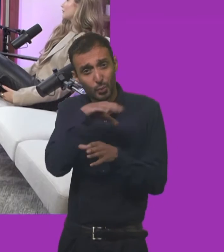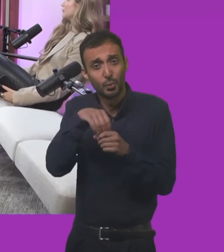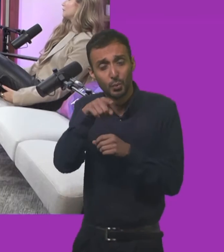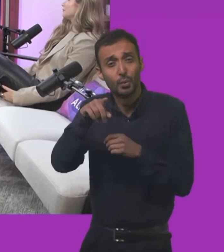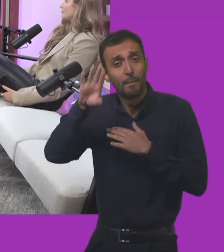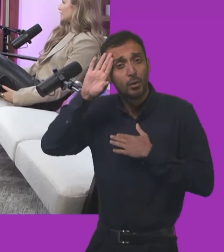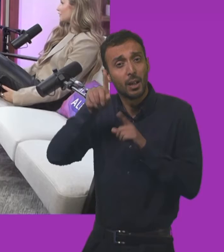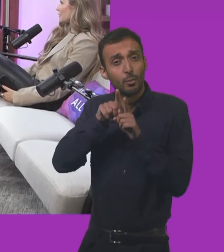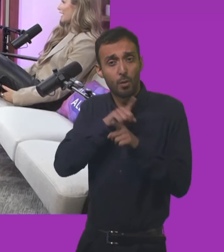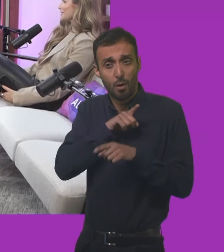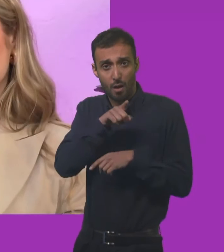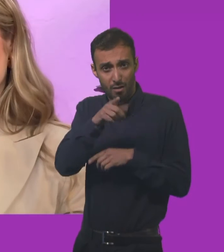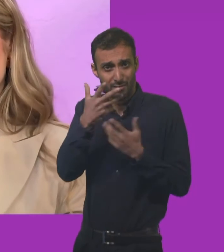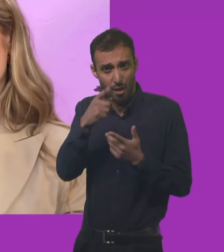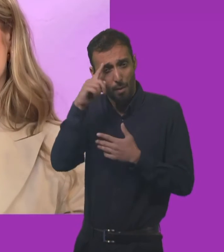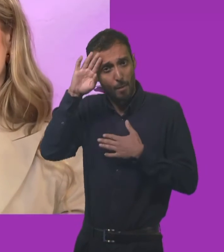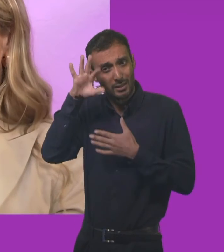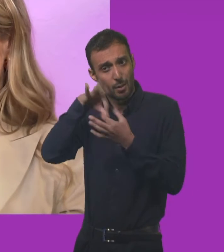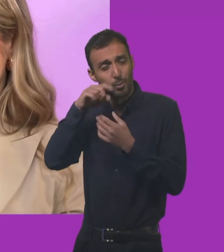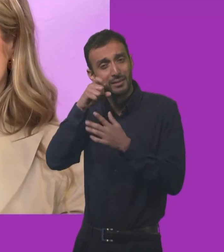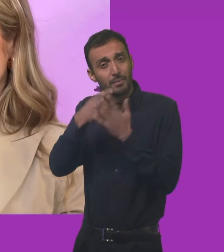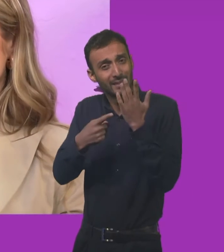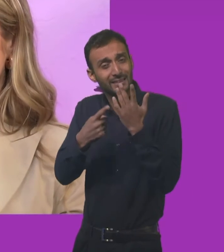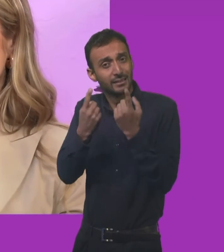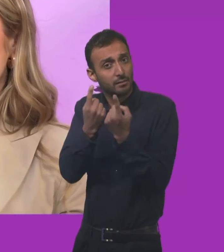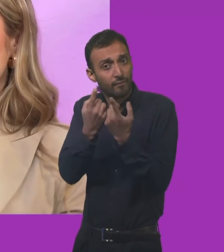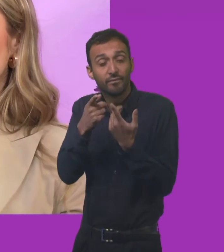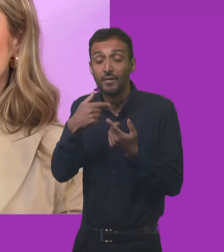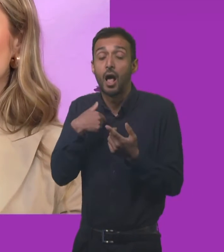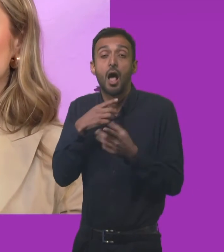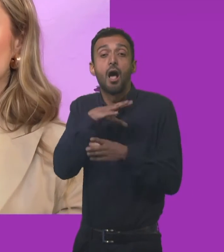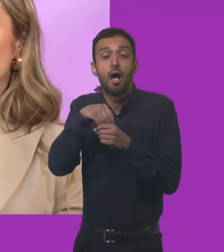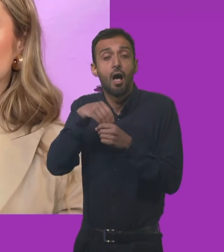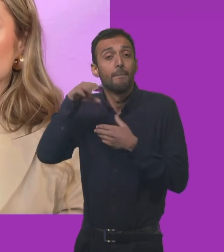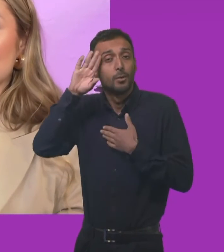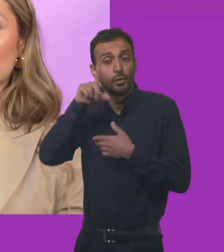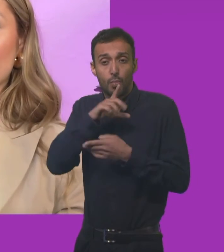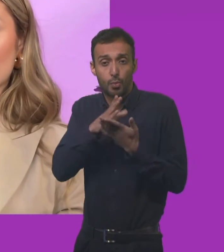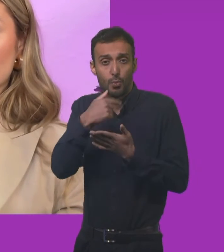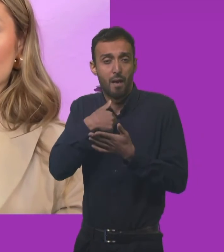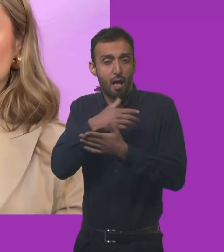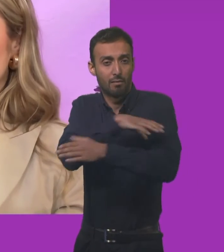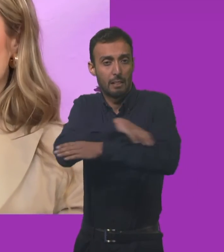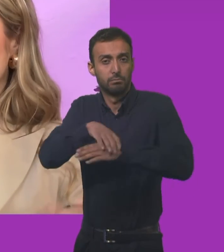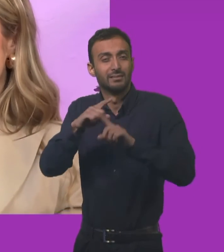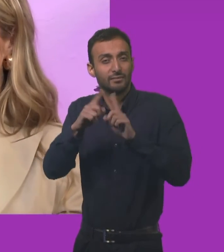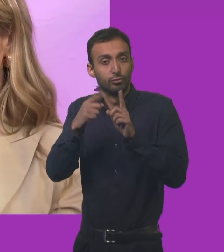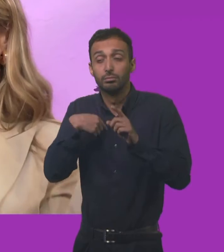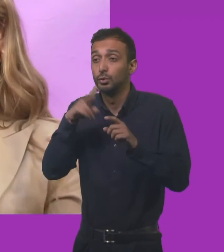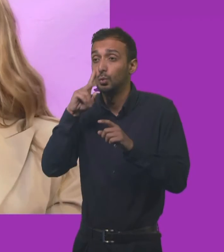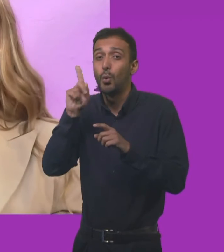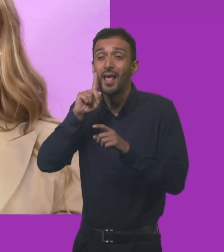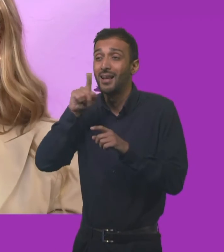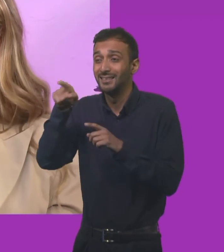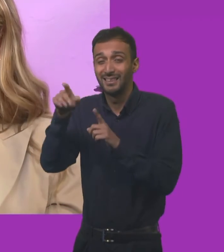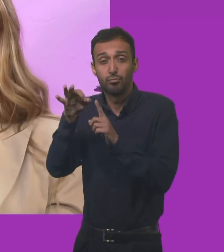disability stuff now, don't you? So I actually got into modelling because of my limb difference. I saw a lady in Primark who had one arm, and I'd